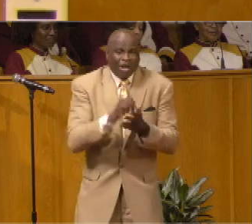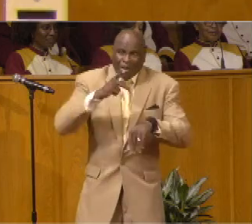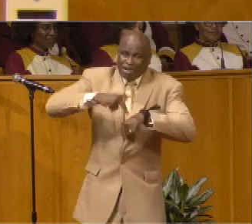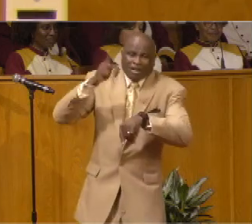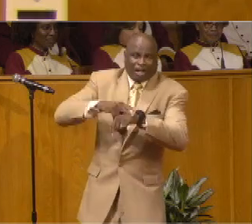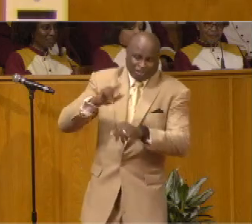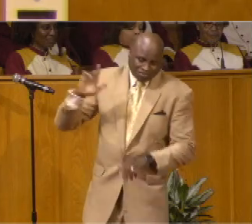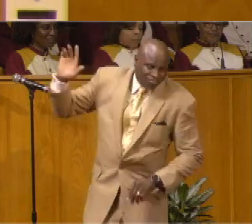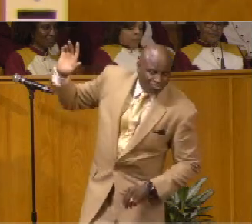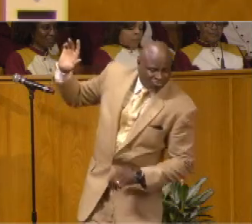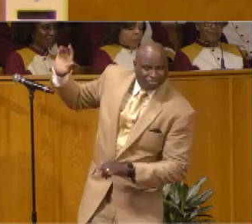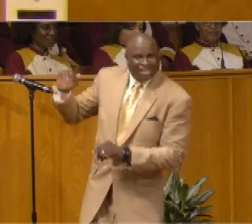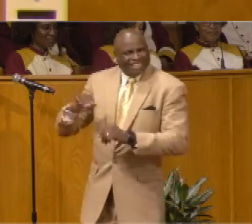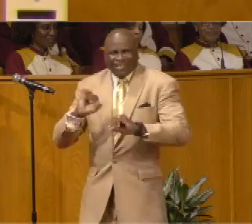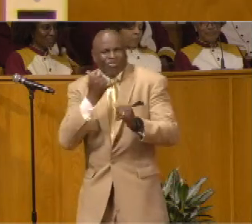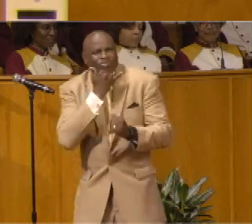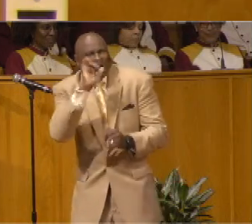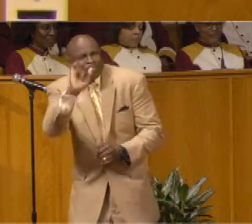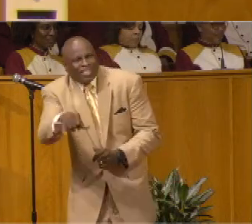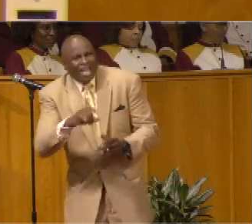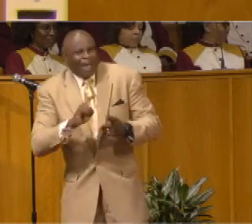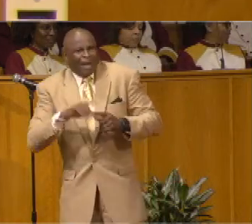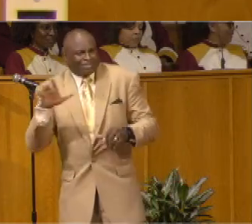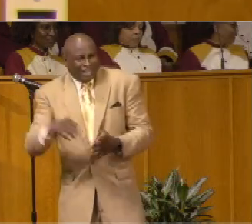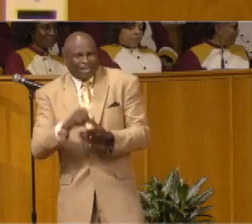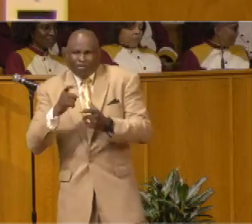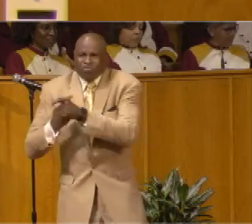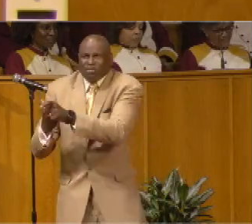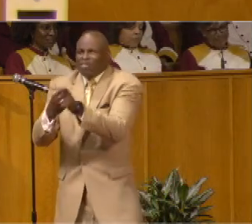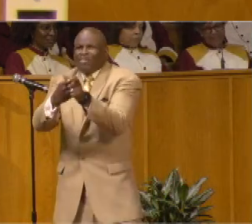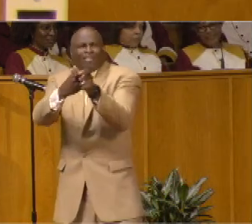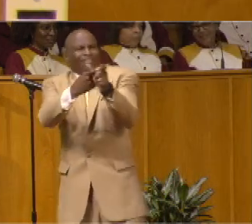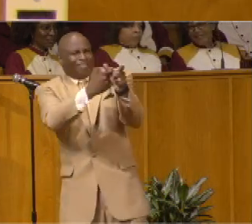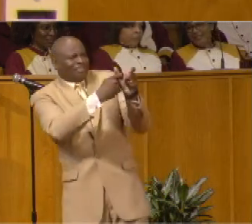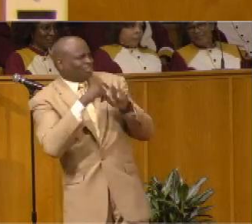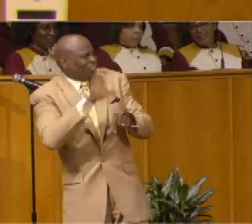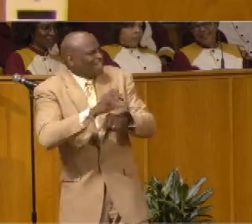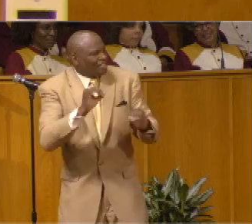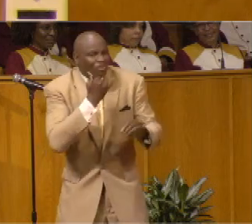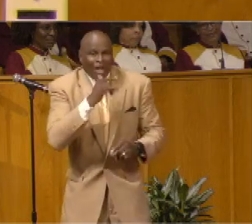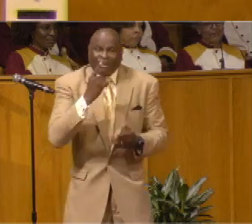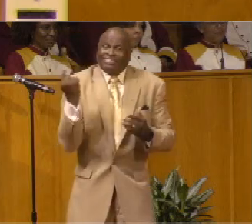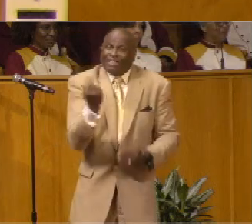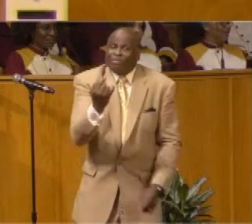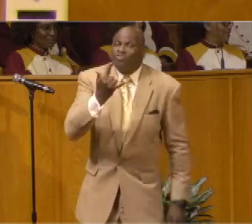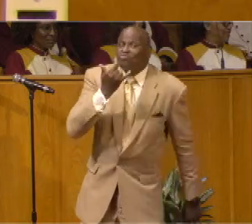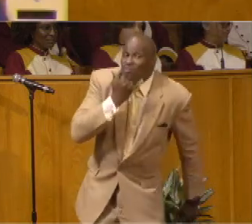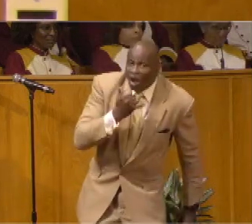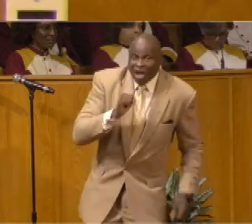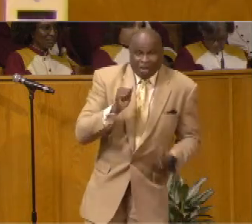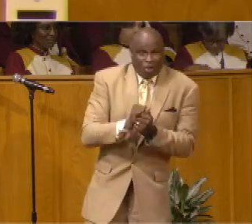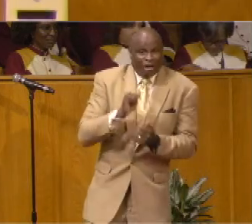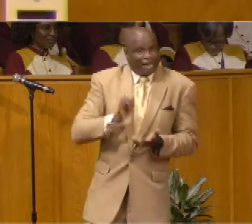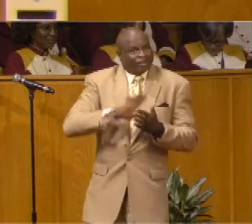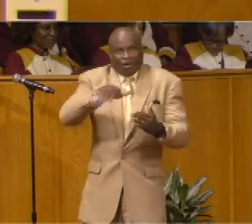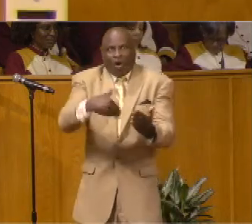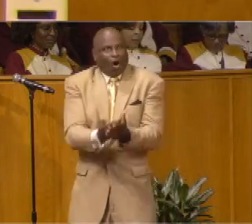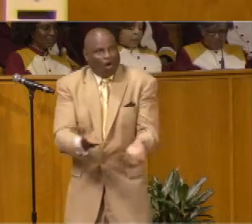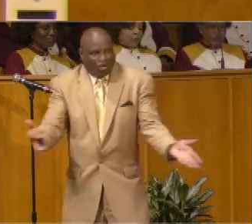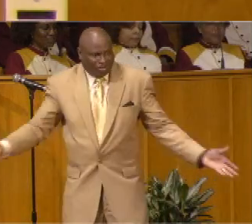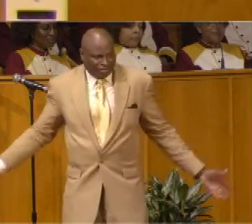Pentecostal two-step. Nothing wrong with taking a lap around church. But there's something wrong when that's all there